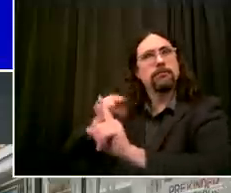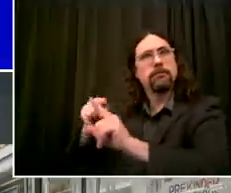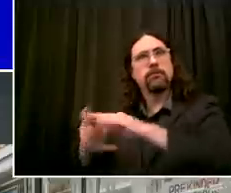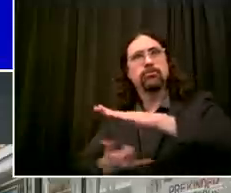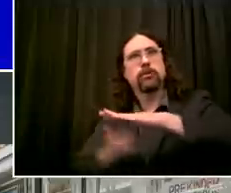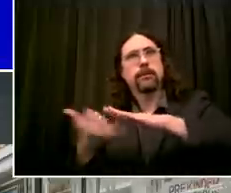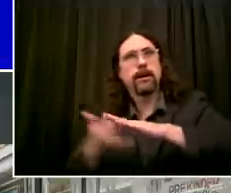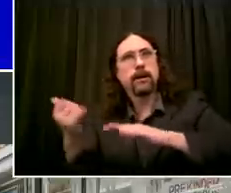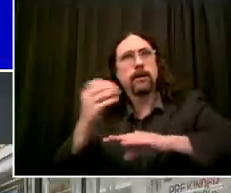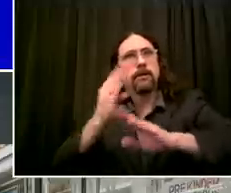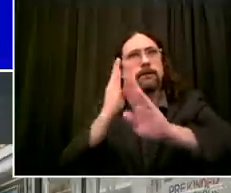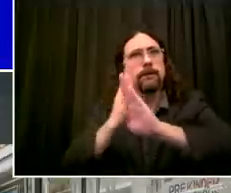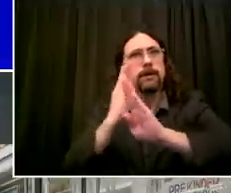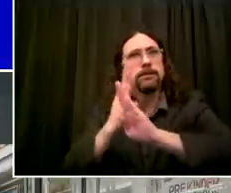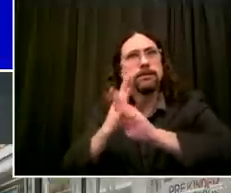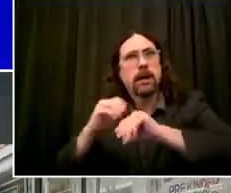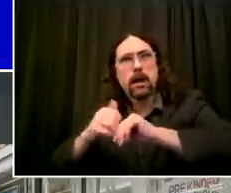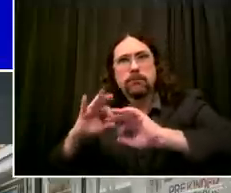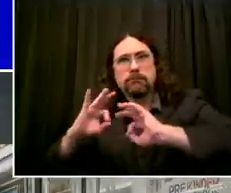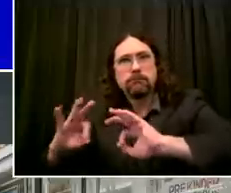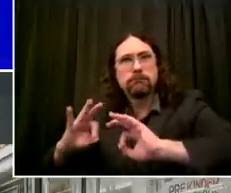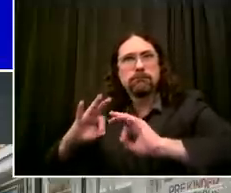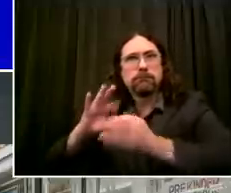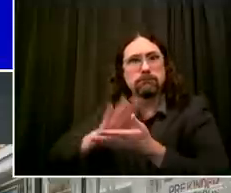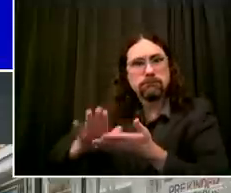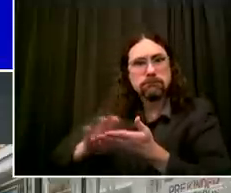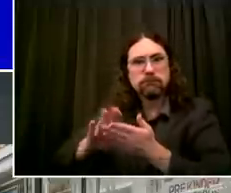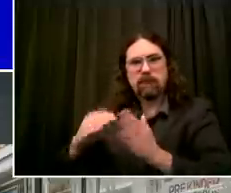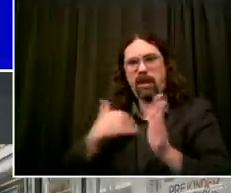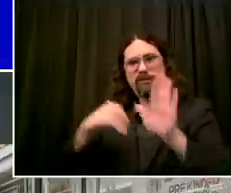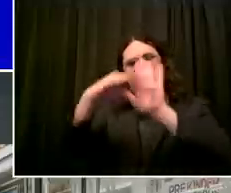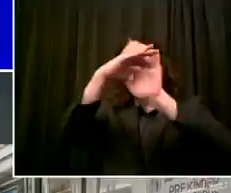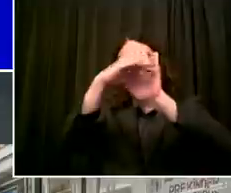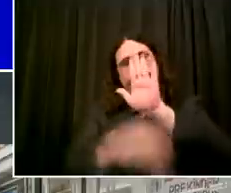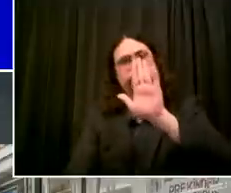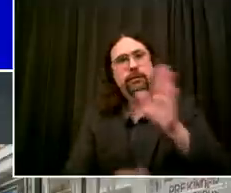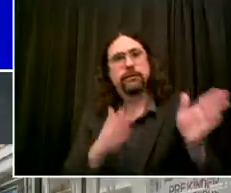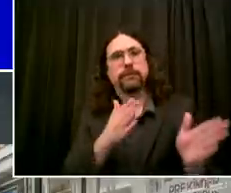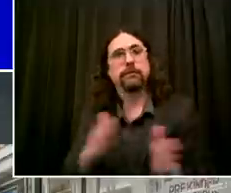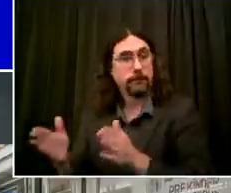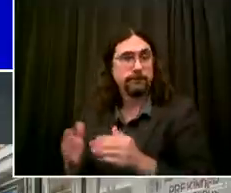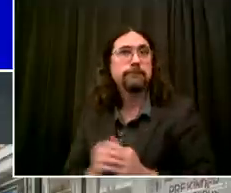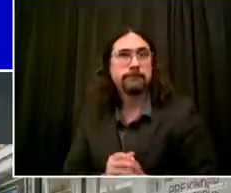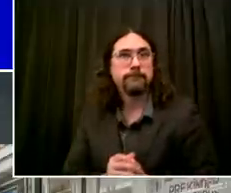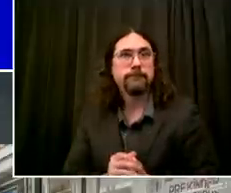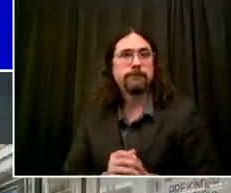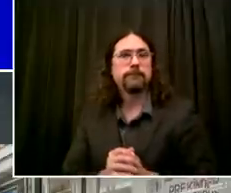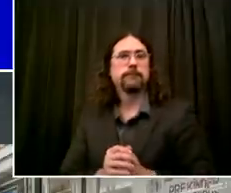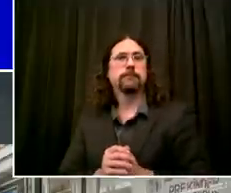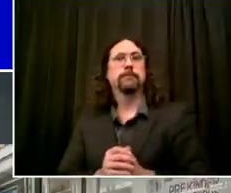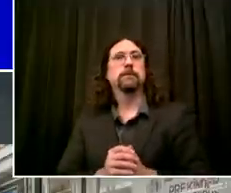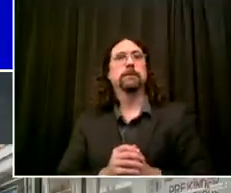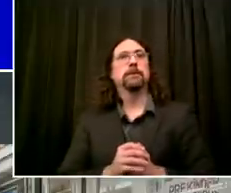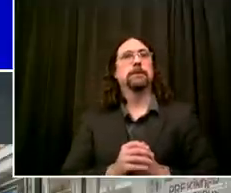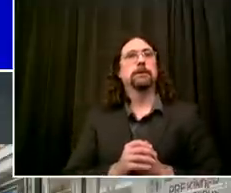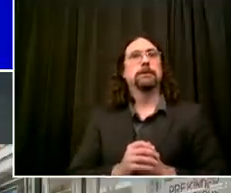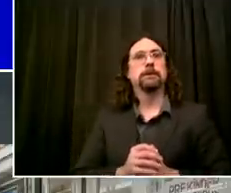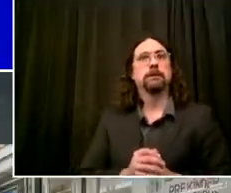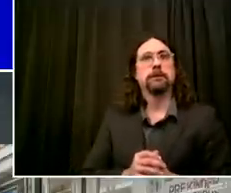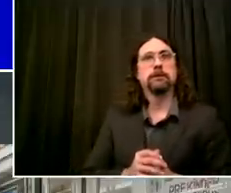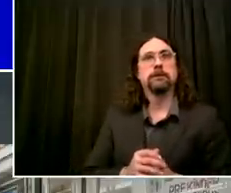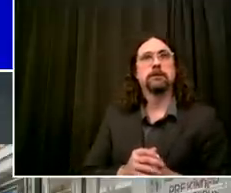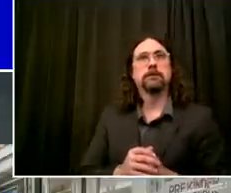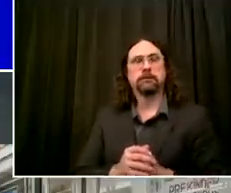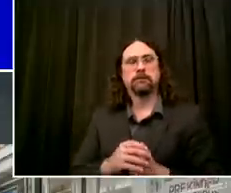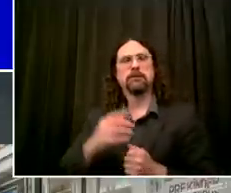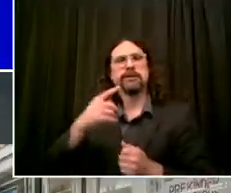progress. They are looking to do something we need to do, get that service levels, get the frequency of the trains and buses up to where it